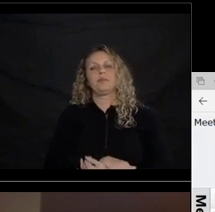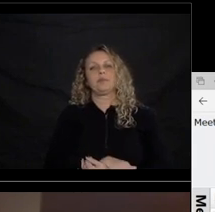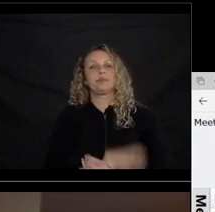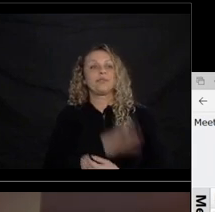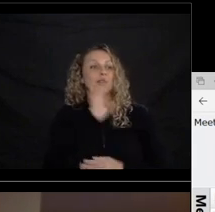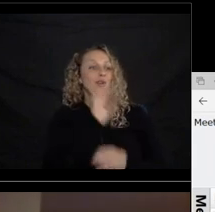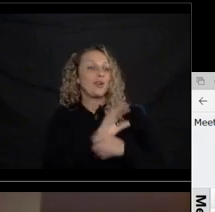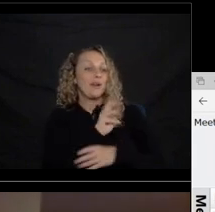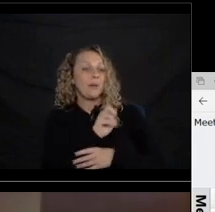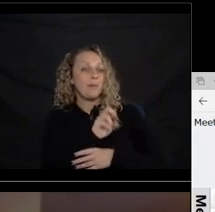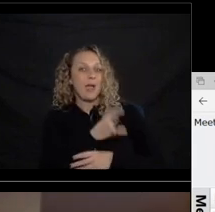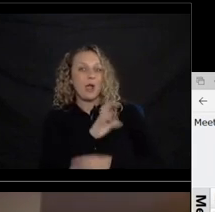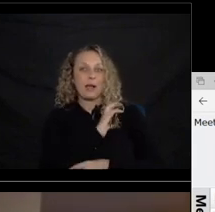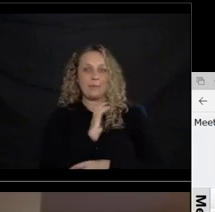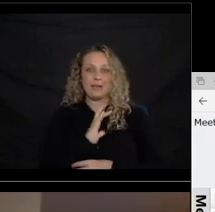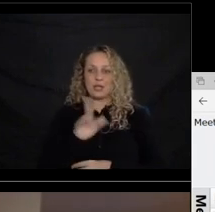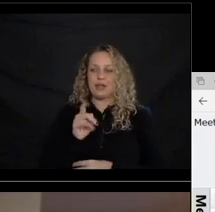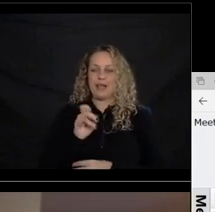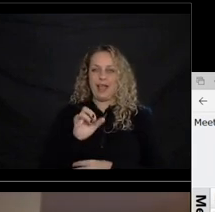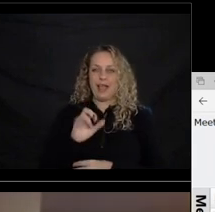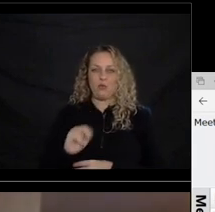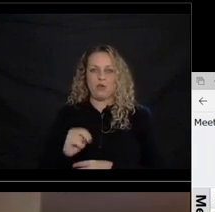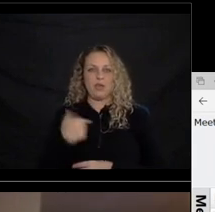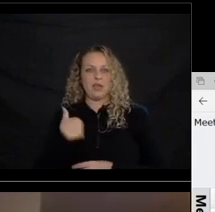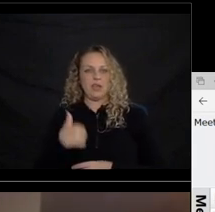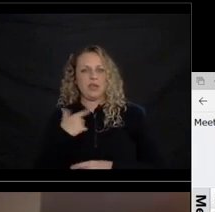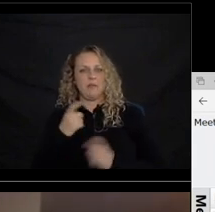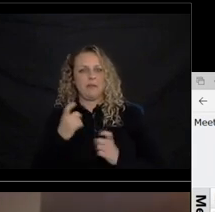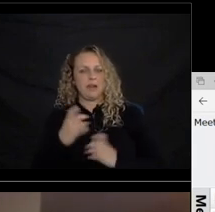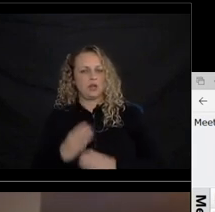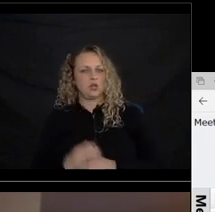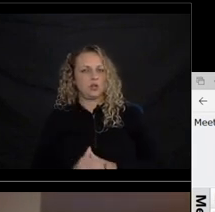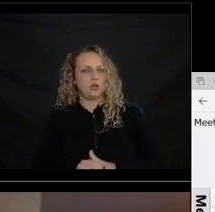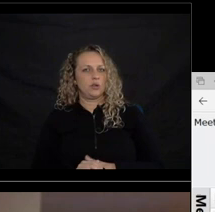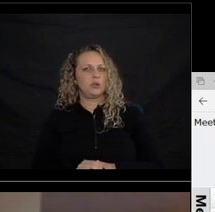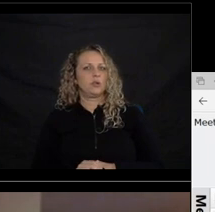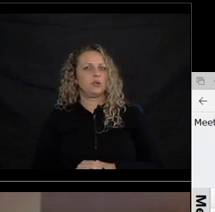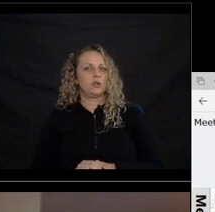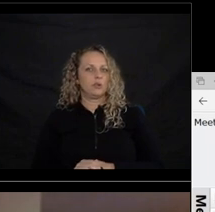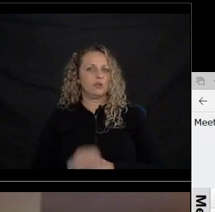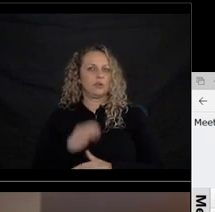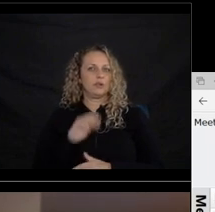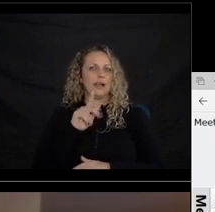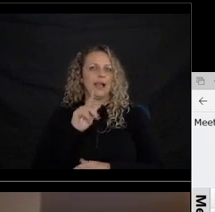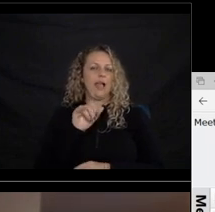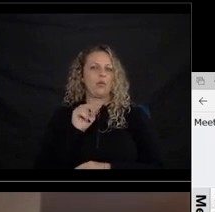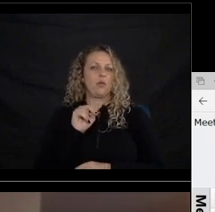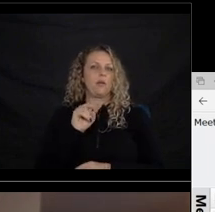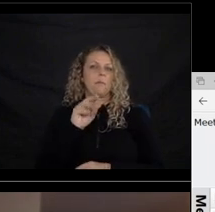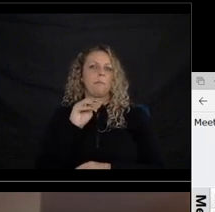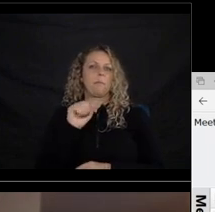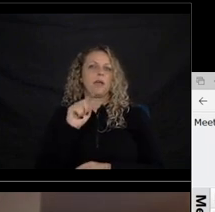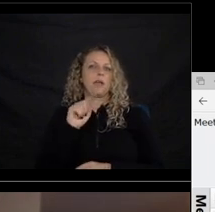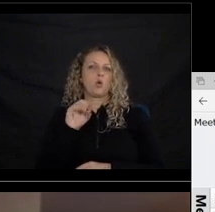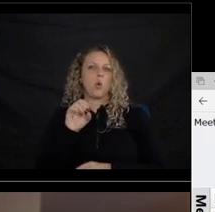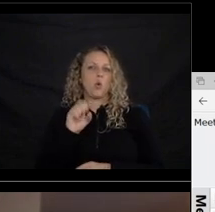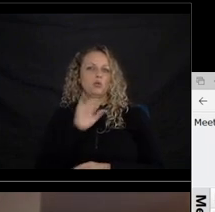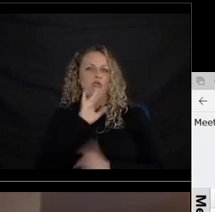evening, Mayor and Commissioners. This is Catherine Metz, Assistant City Manager. We have, in terms of the Kinetic